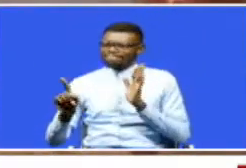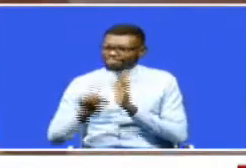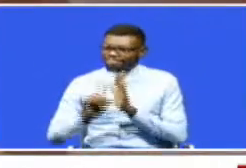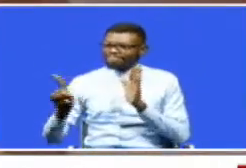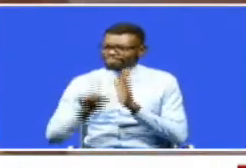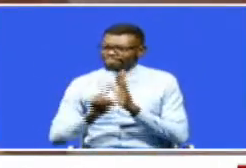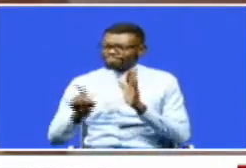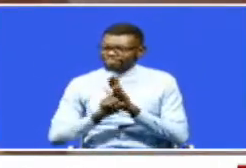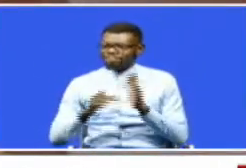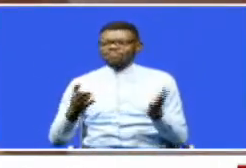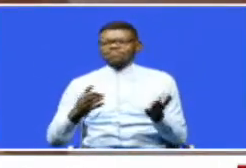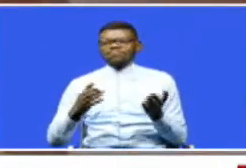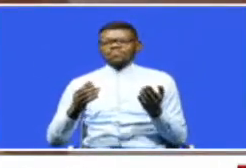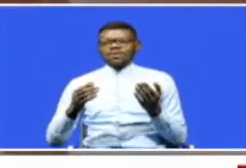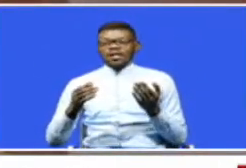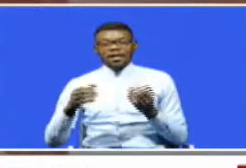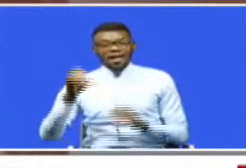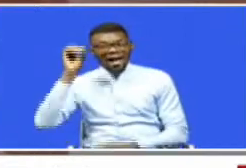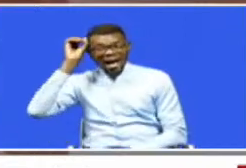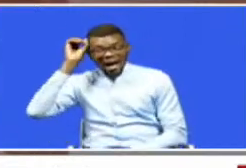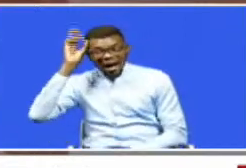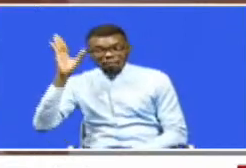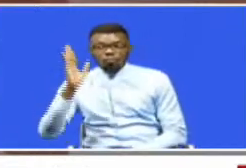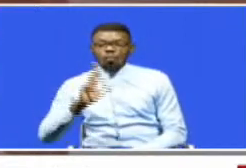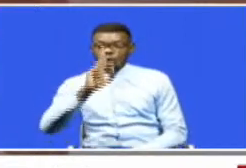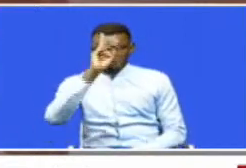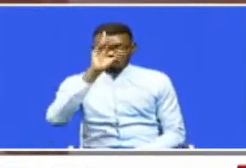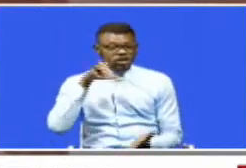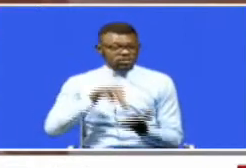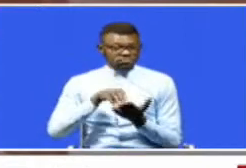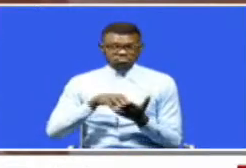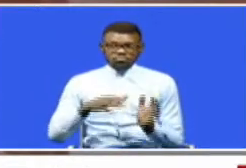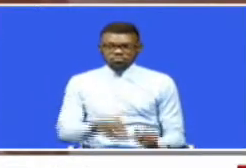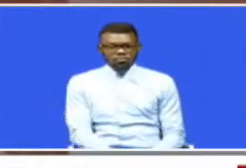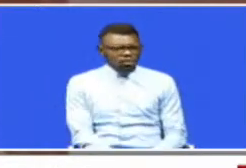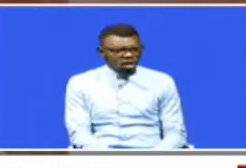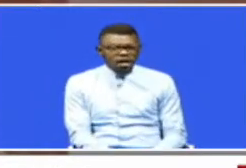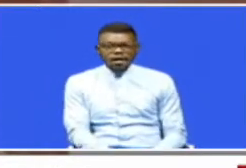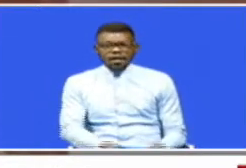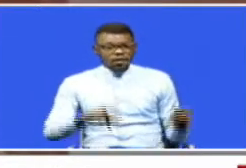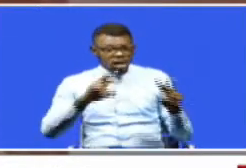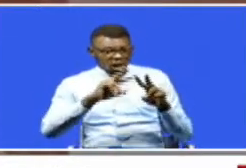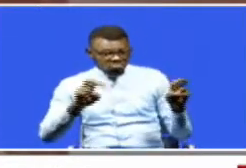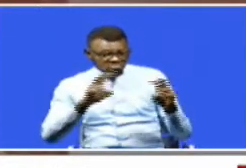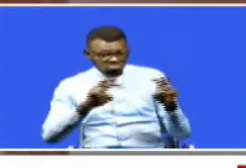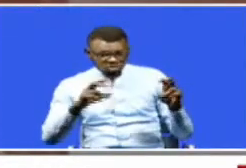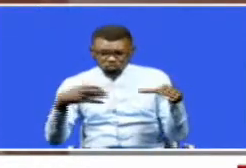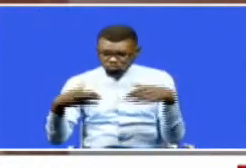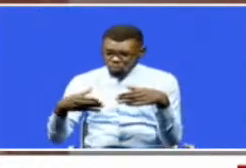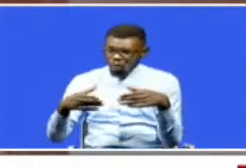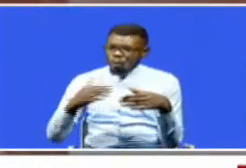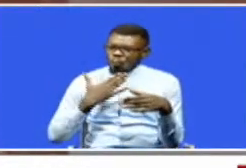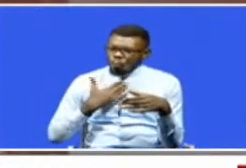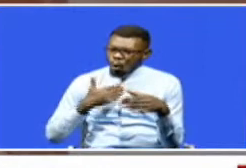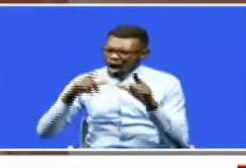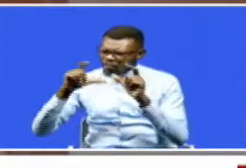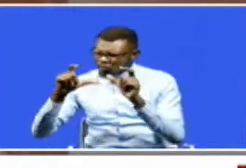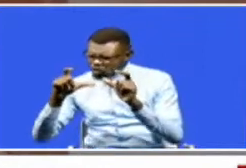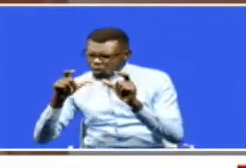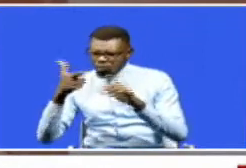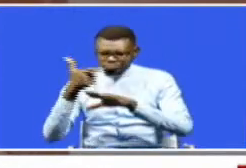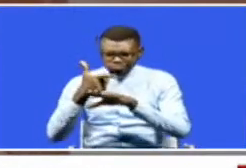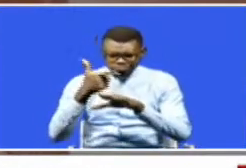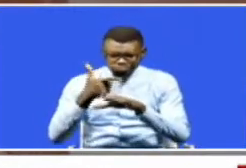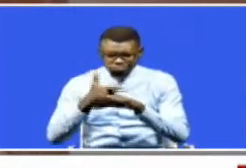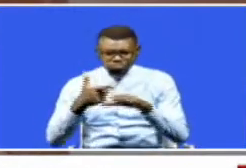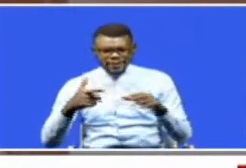2 weeks. According to the investigating officers Thomas Onyisi, the investigators require time to analyze photos and CCTV footage